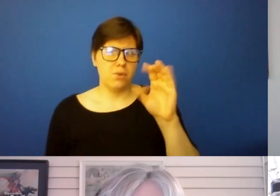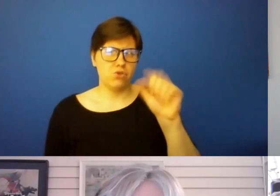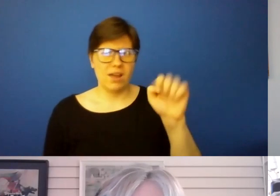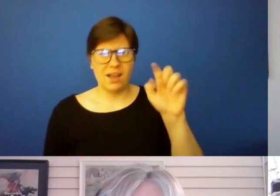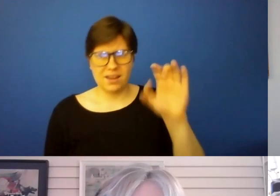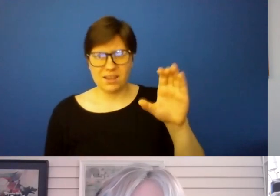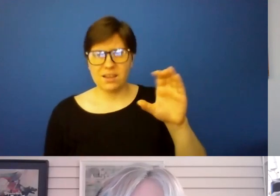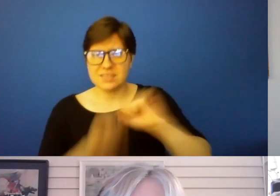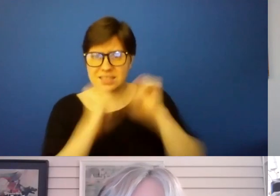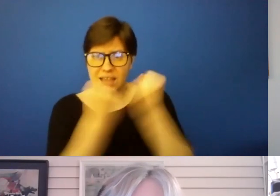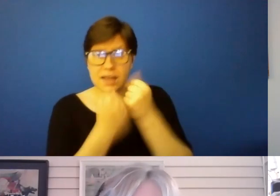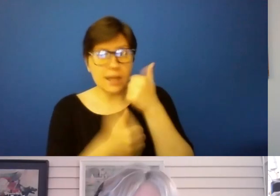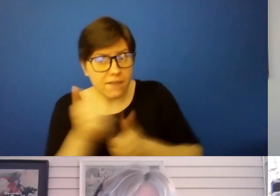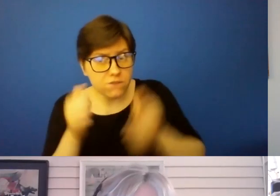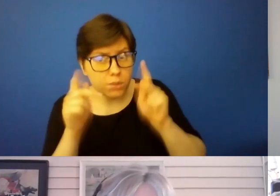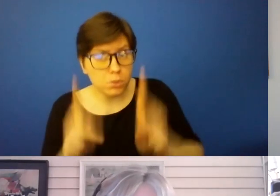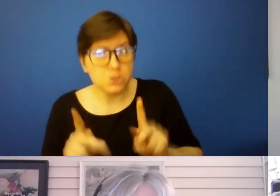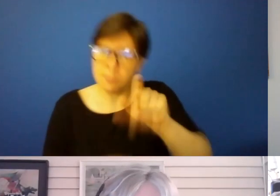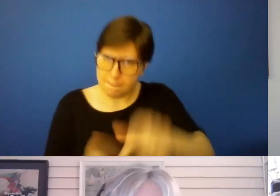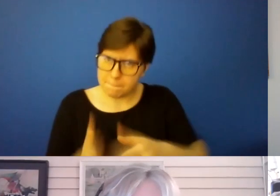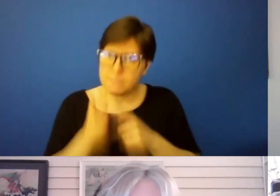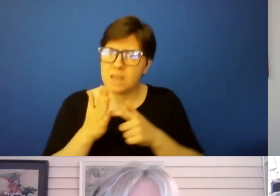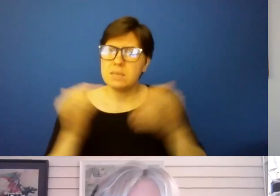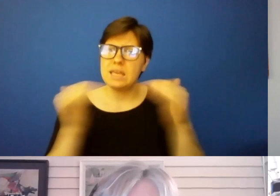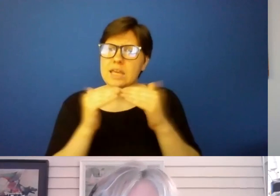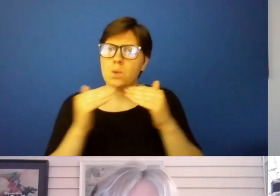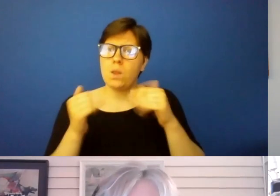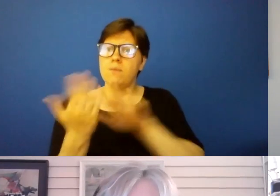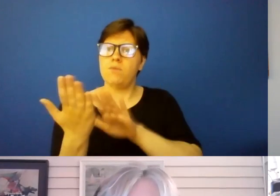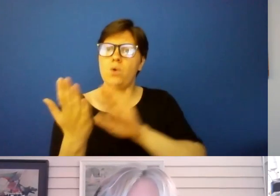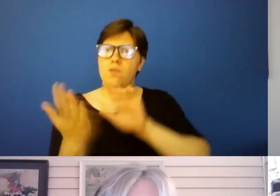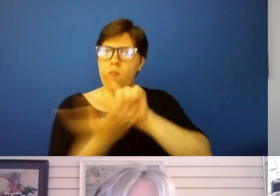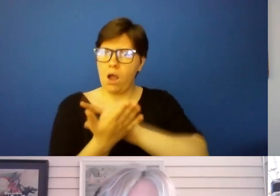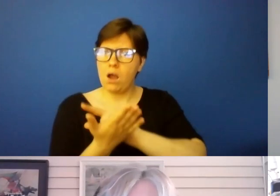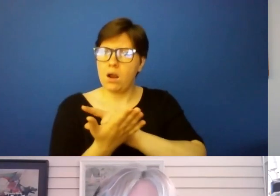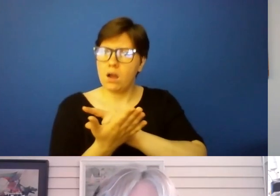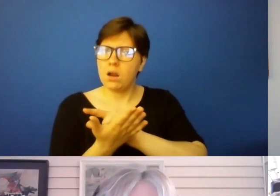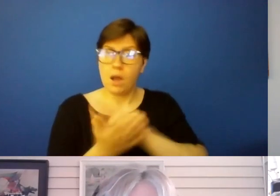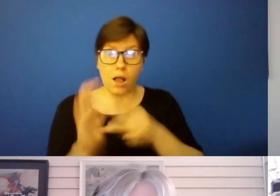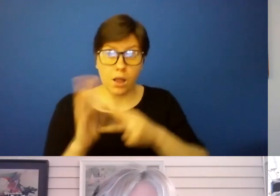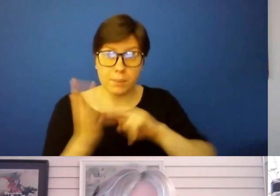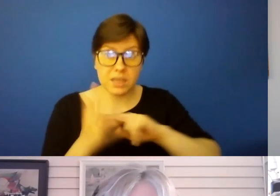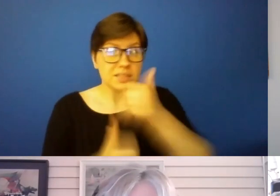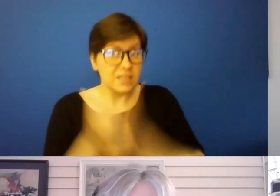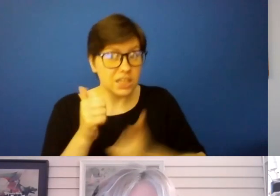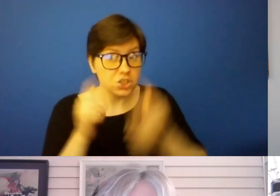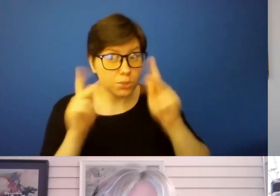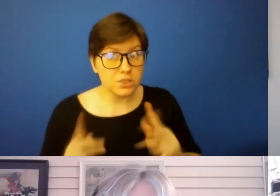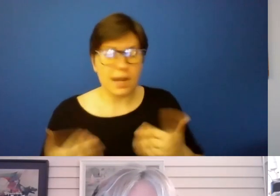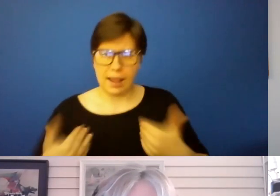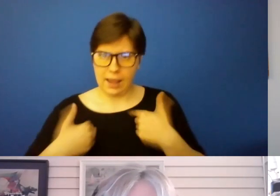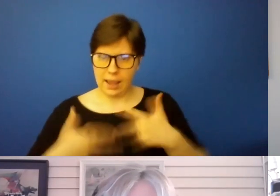that every person must be equal before the law. And that means that each person has within